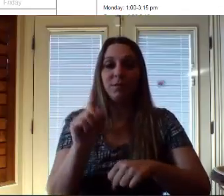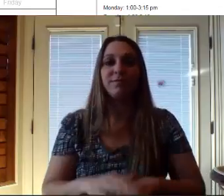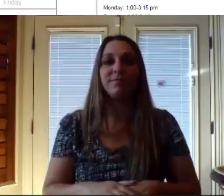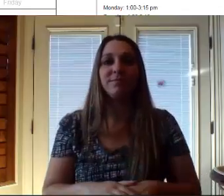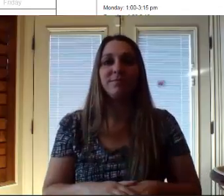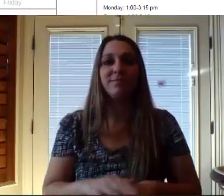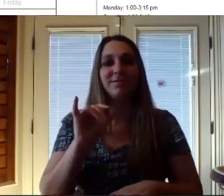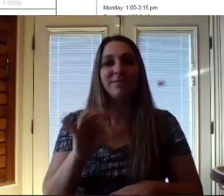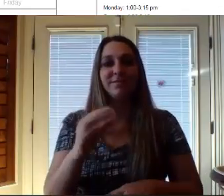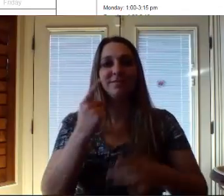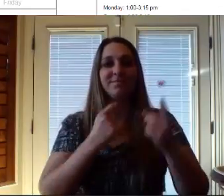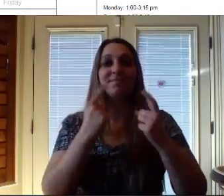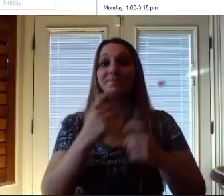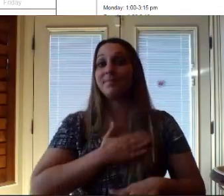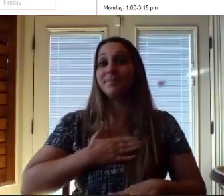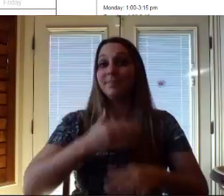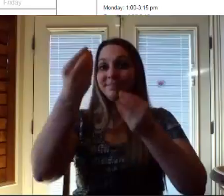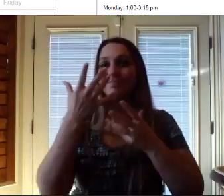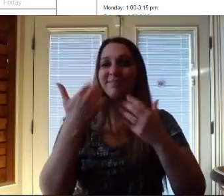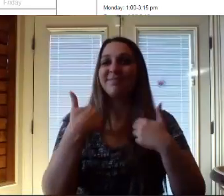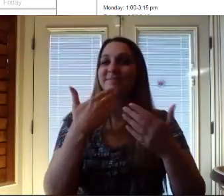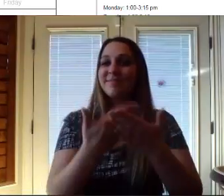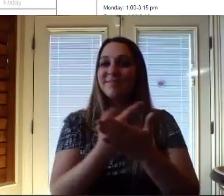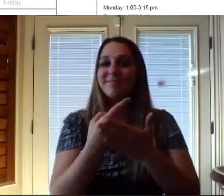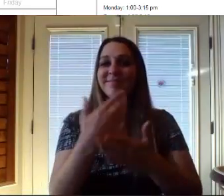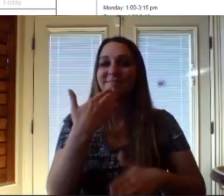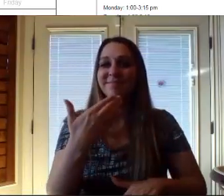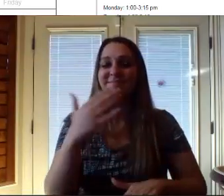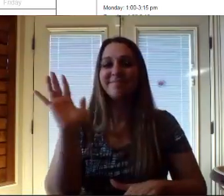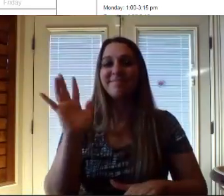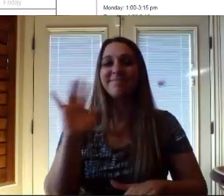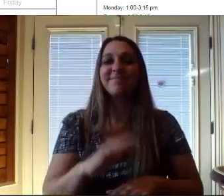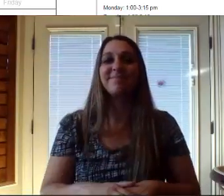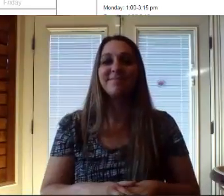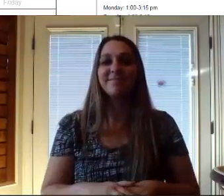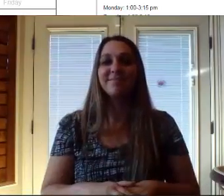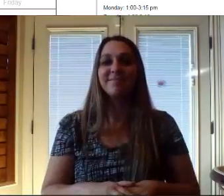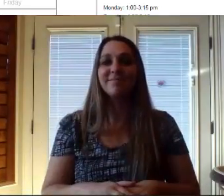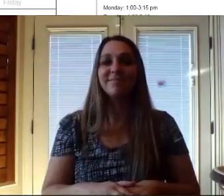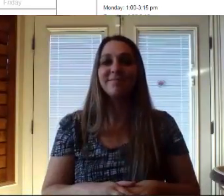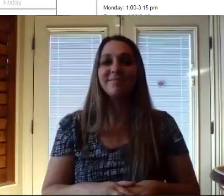by Friday by 1 p.m. If you have any questions, please let me know. Have a good week. Thanks. Bye.